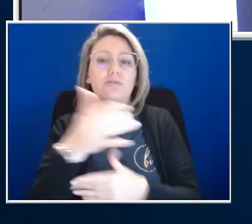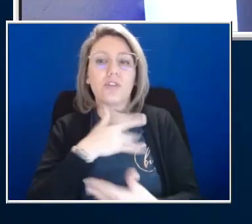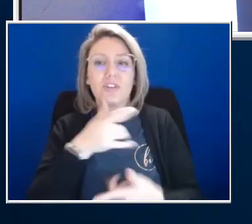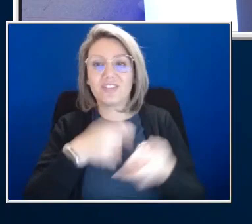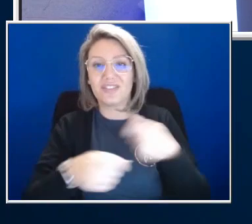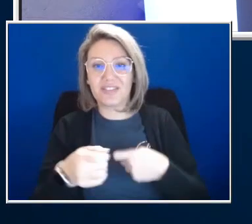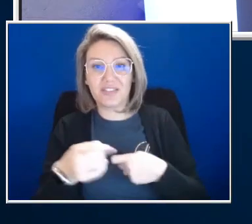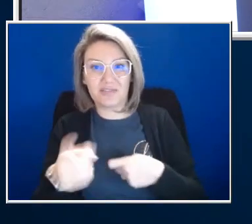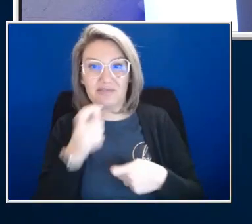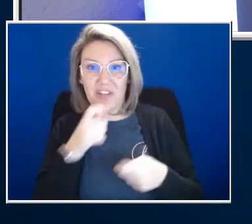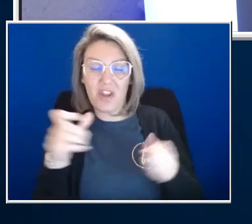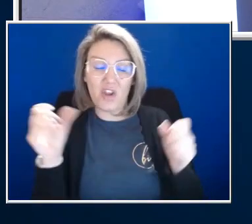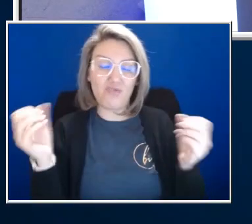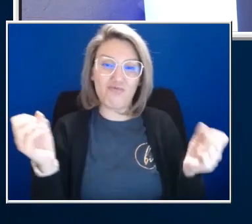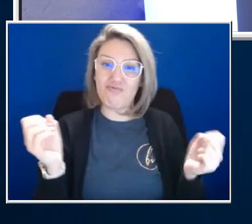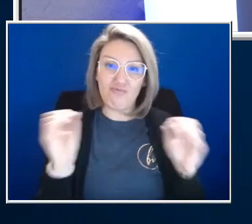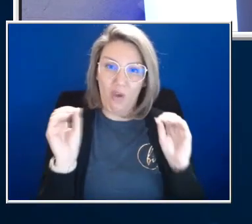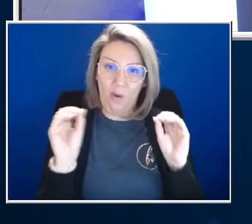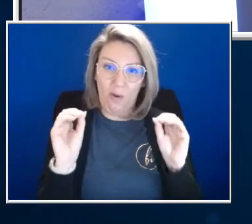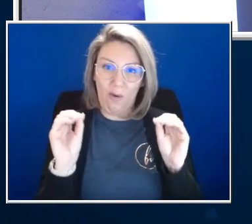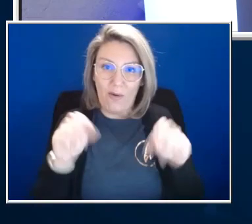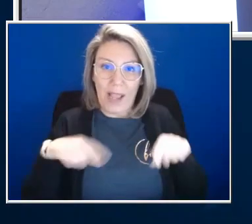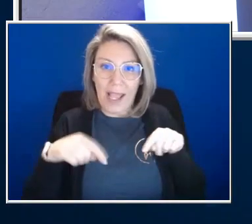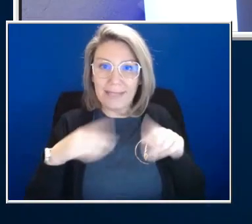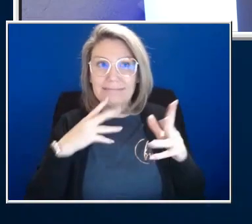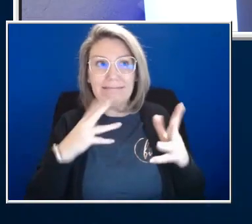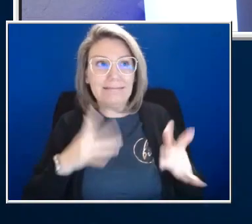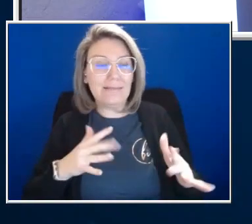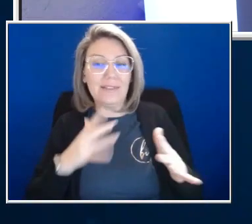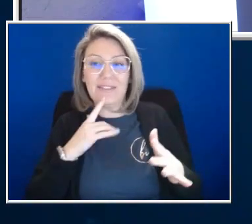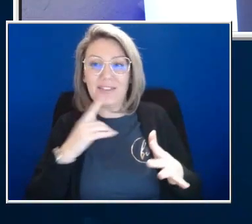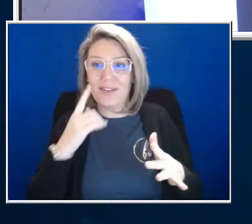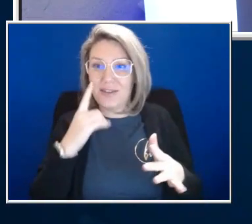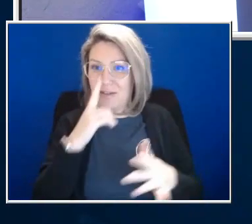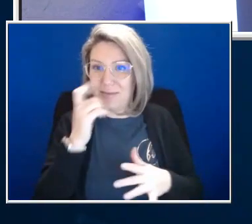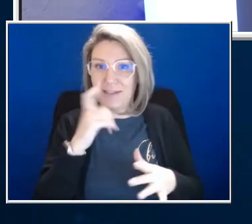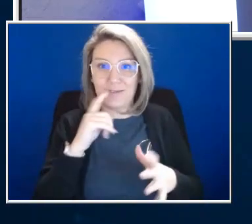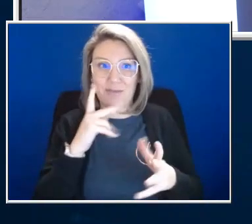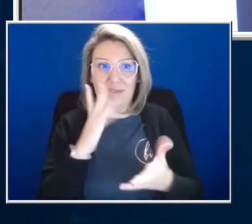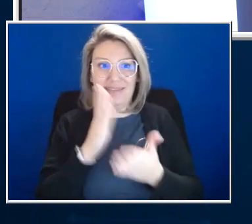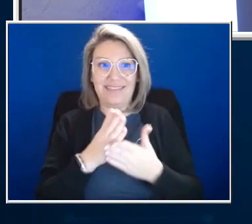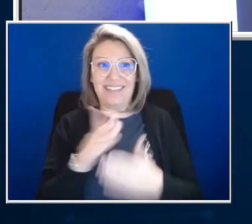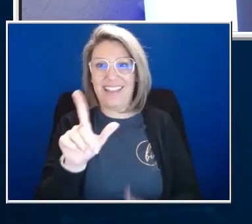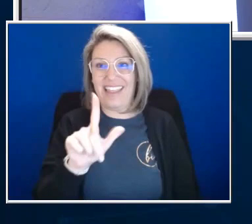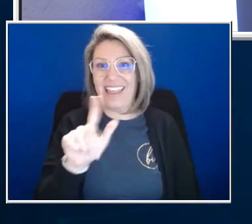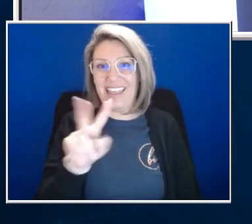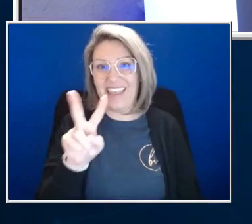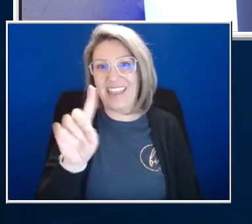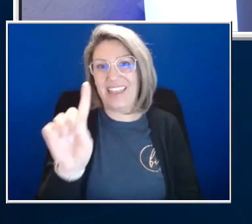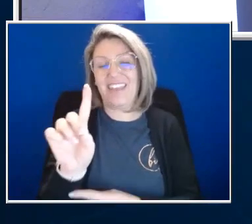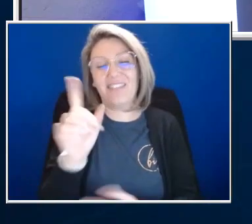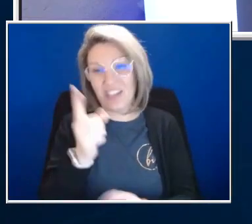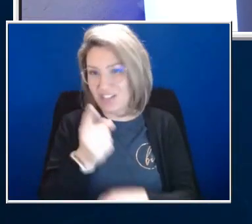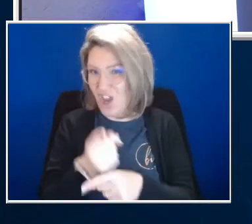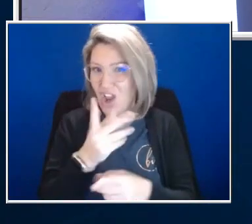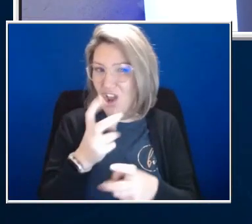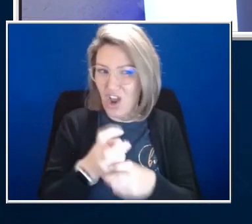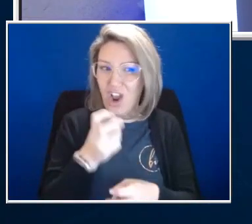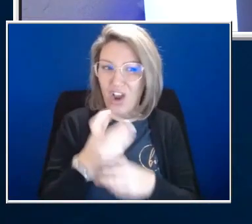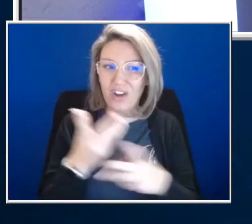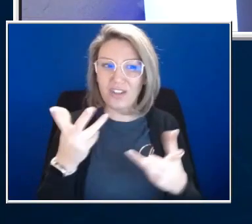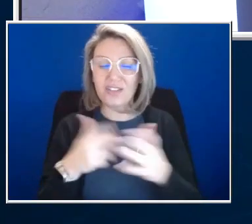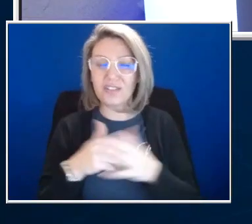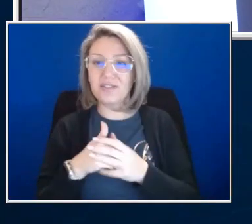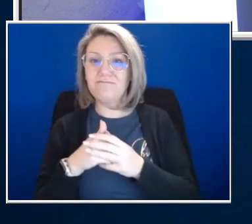hesitation getting the transplant because that would get you off the LVAD, right? It's hard to live with the LVAD too. Yeah, it's hard. Tell me about that. What's it like? I want to hear from